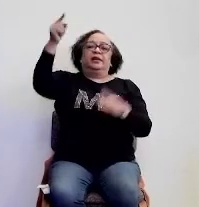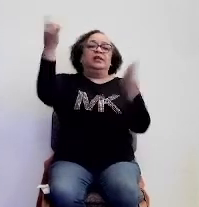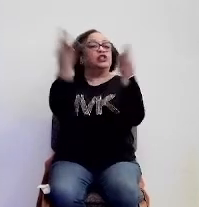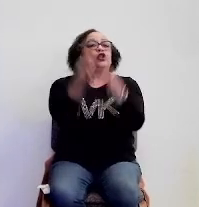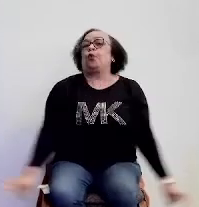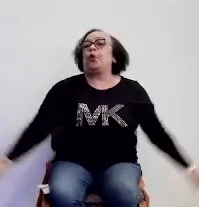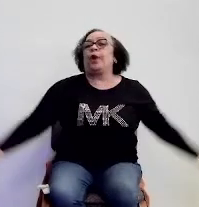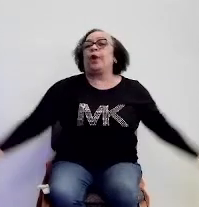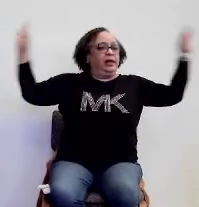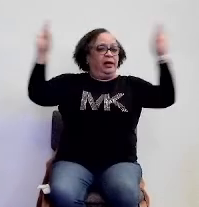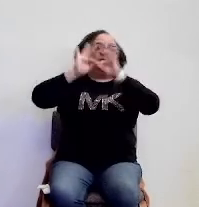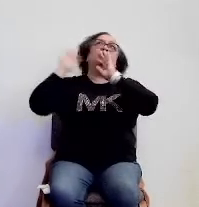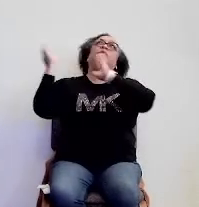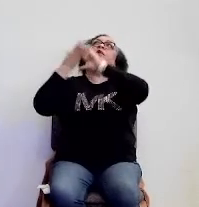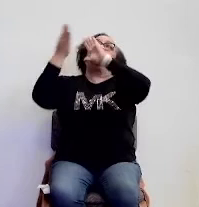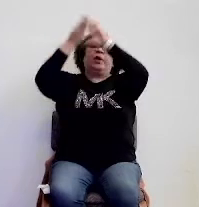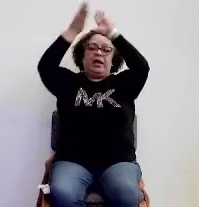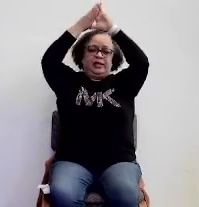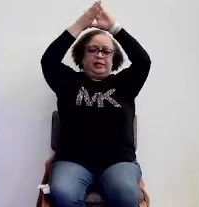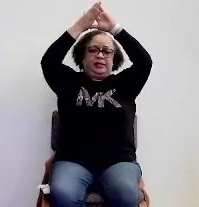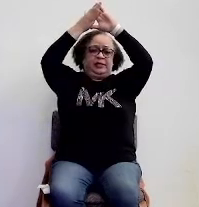is greatly to be praised.